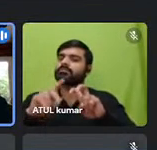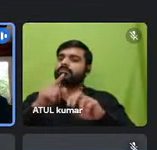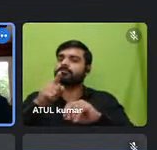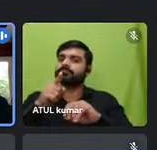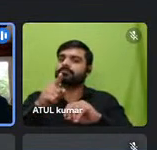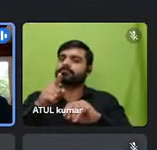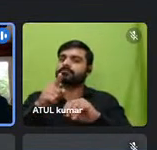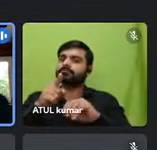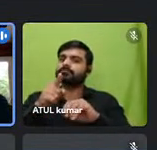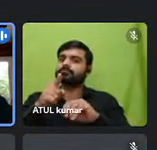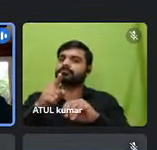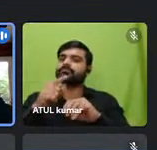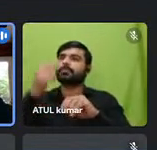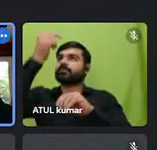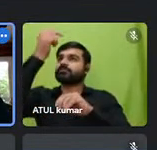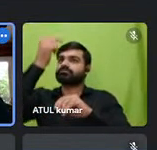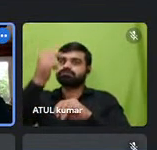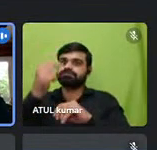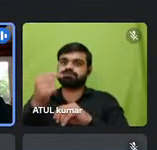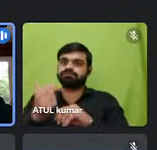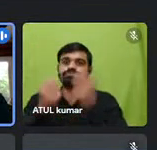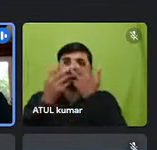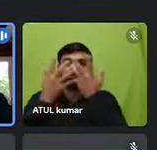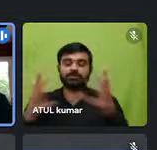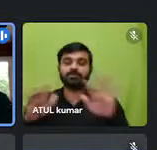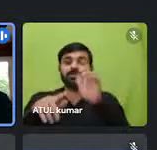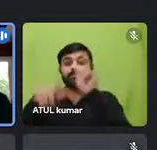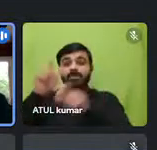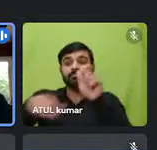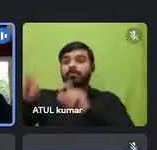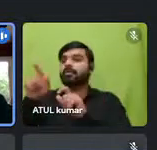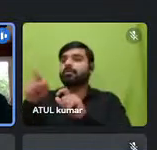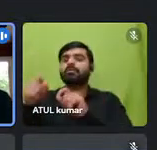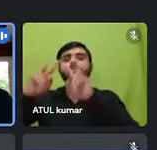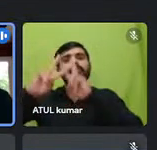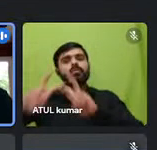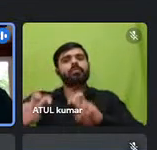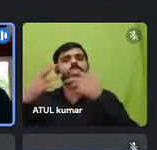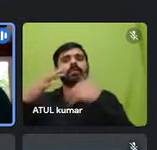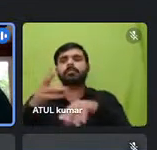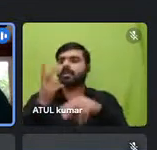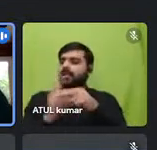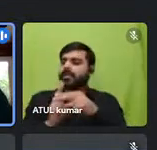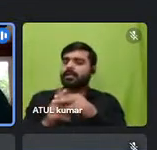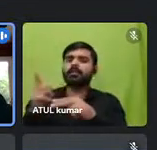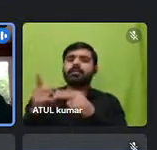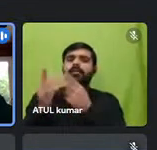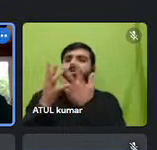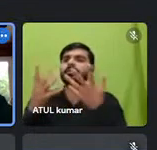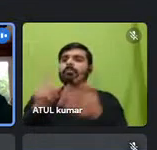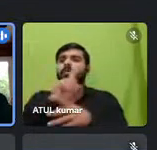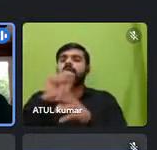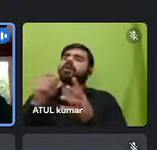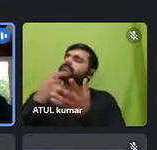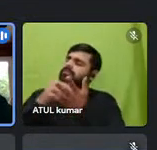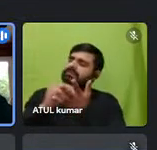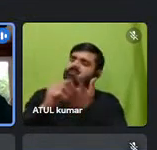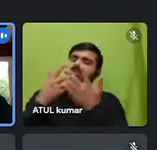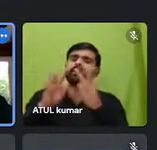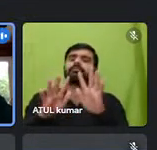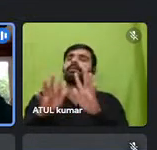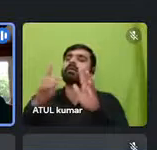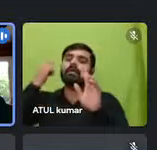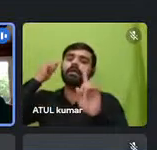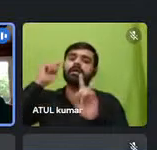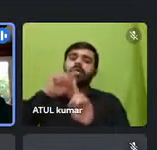given a list of things that people in tech research, and particularly where it's funded commercially, should